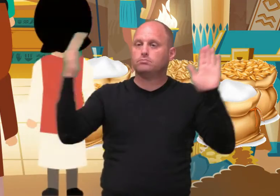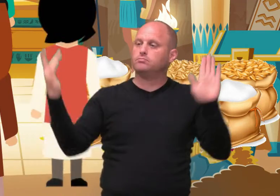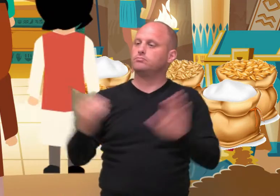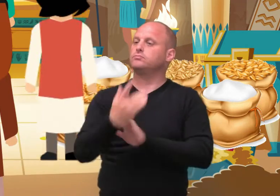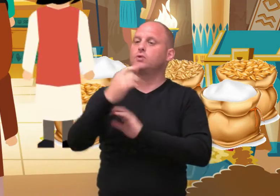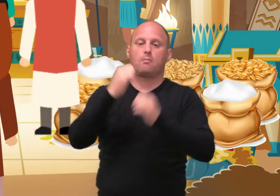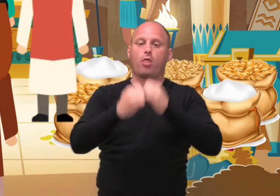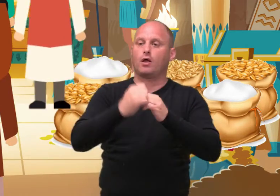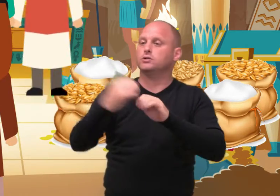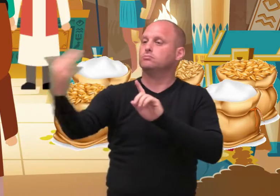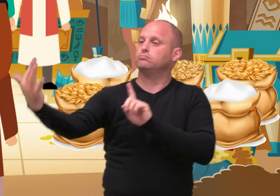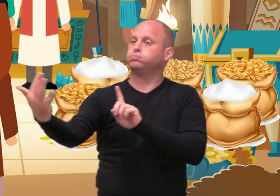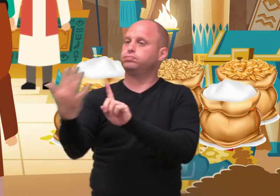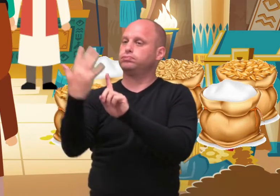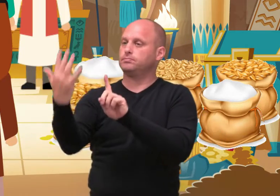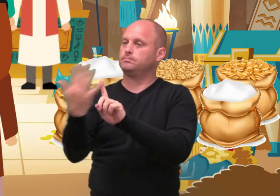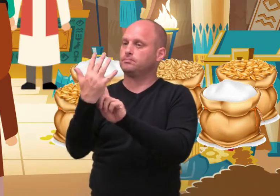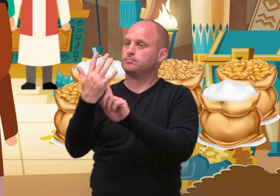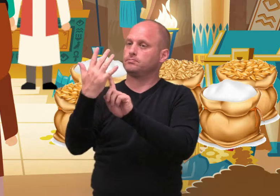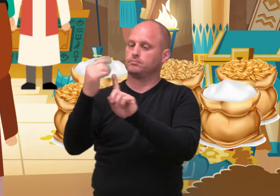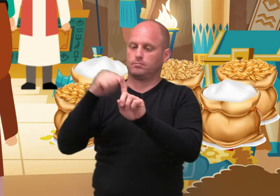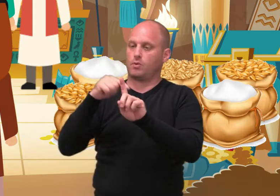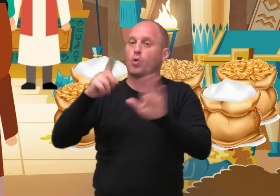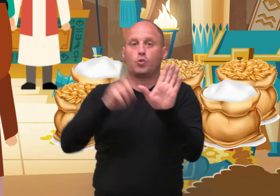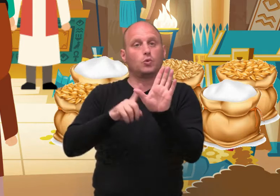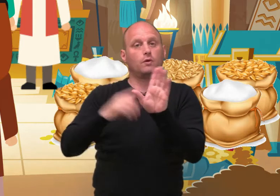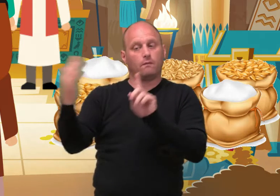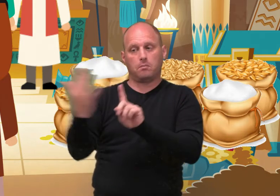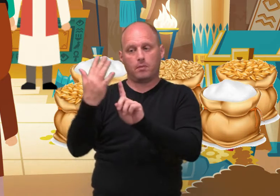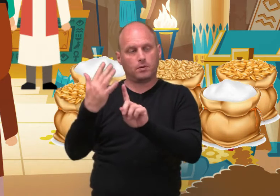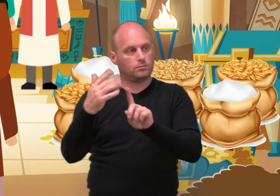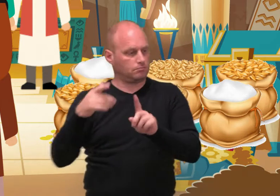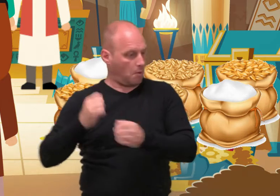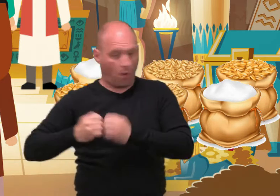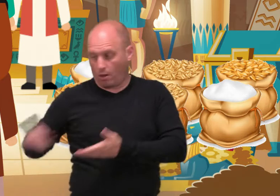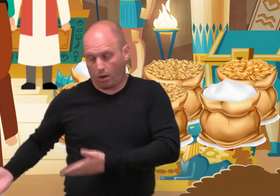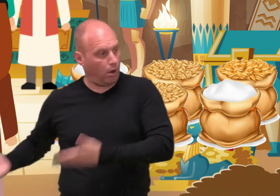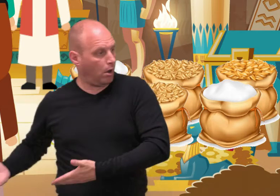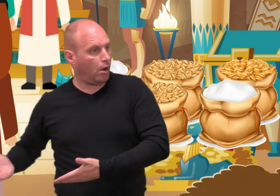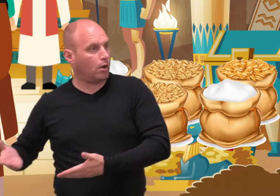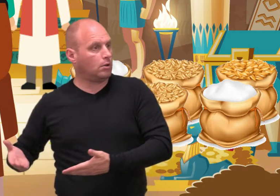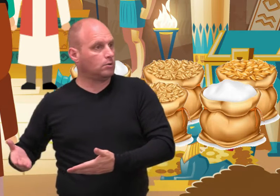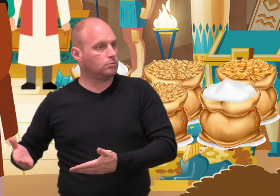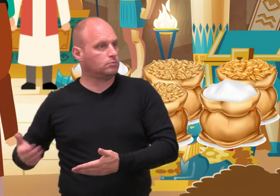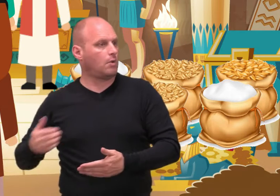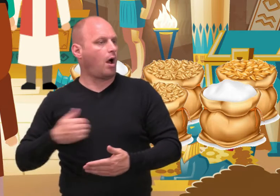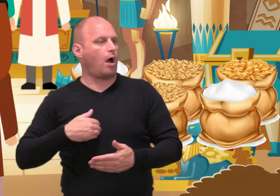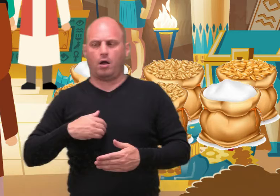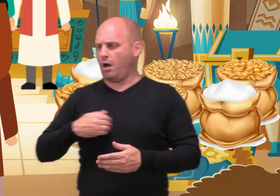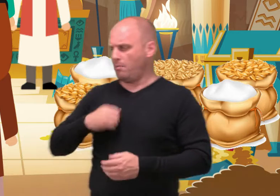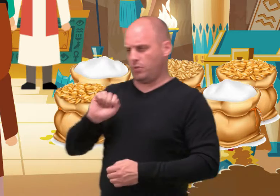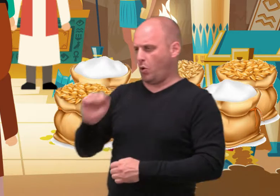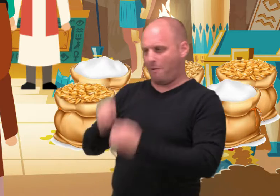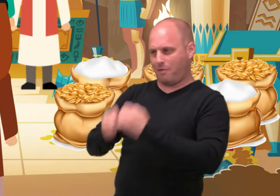his brother Benjamin to himself, and said, "Verily, I am your brother, so grieve not for what they